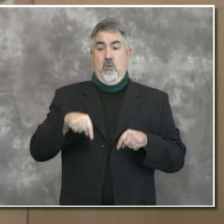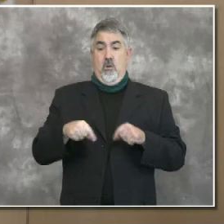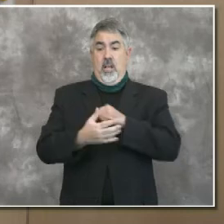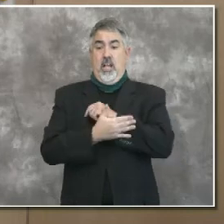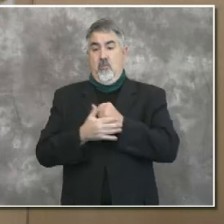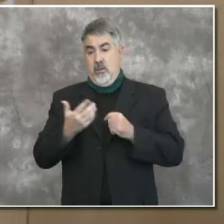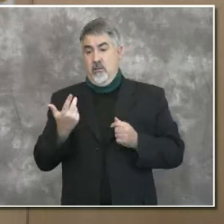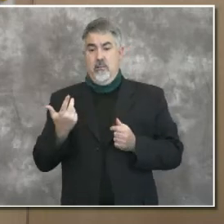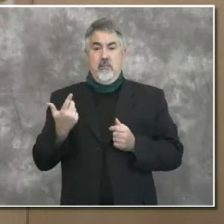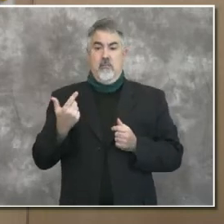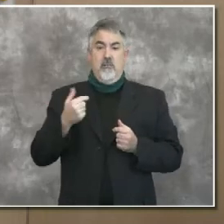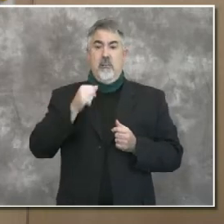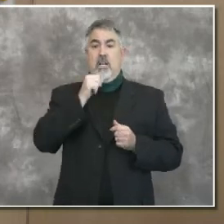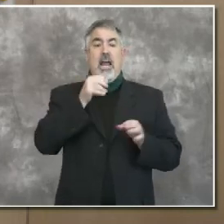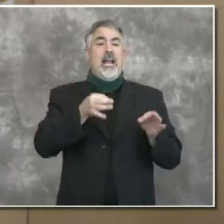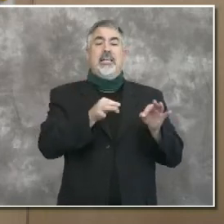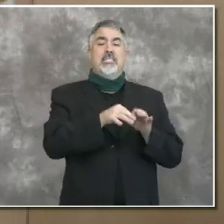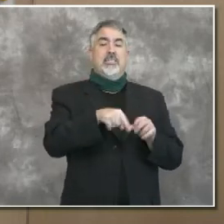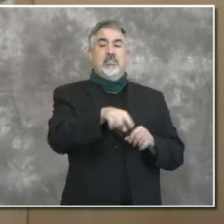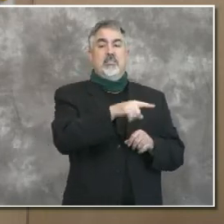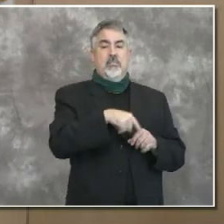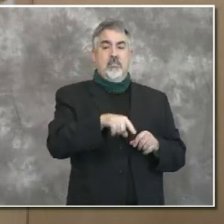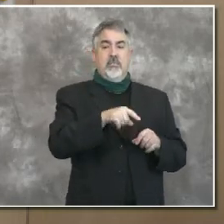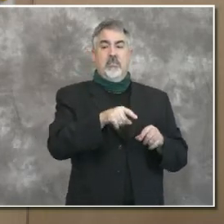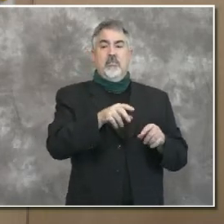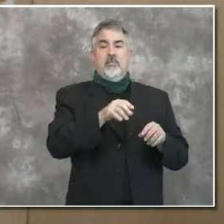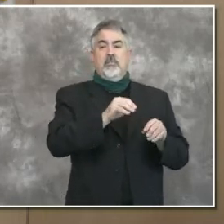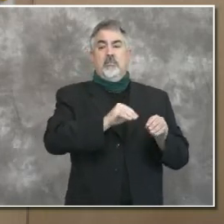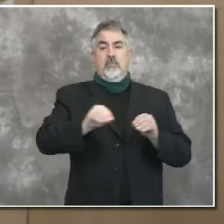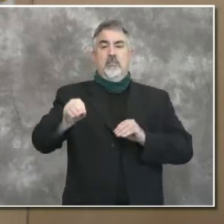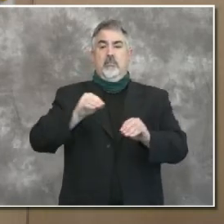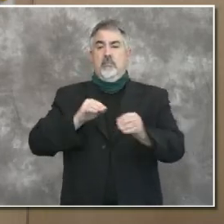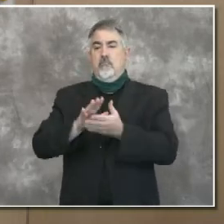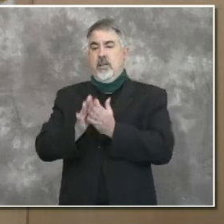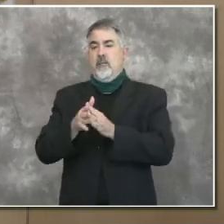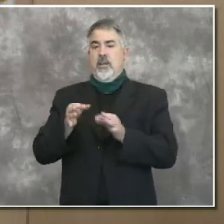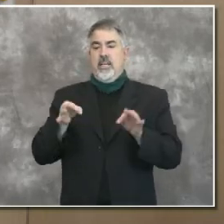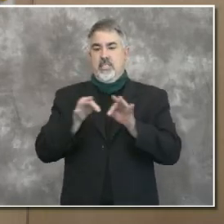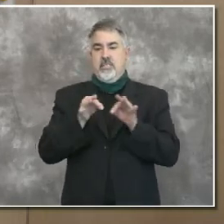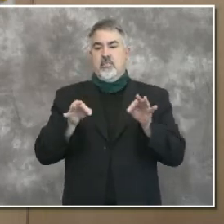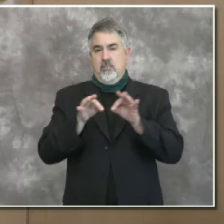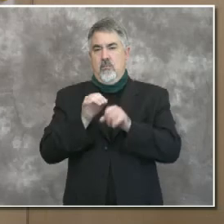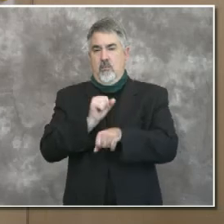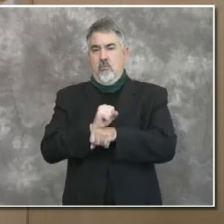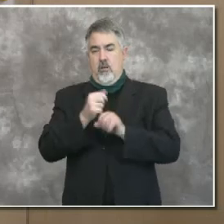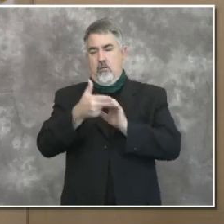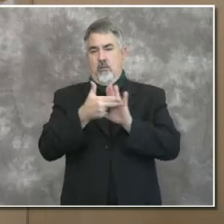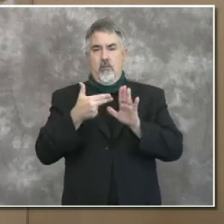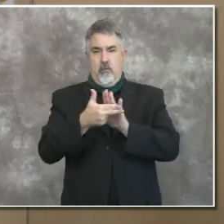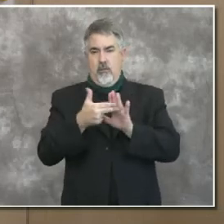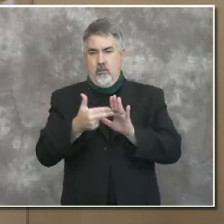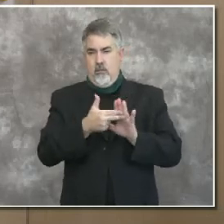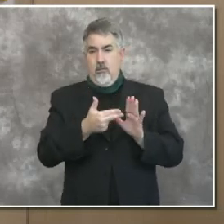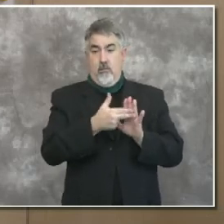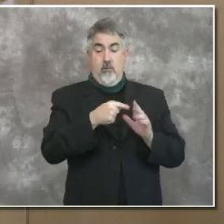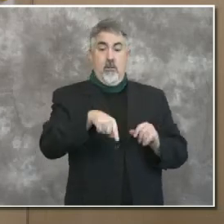essential. And there are other strategies that we are looking at, utilizing external county